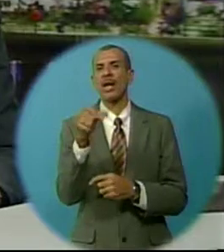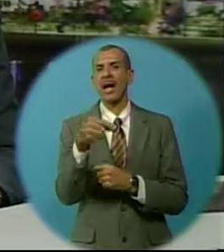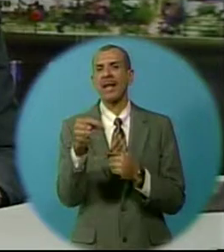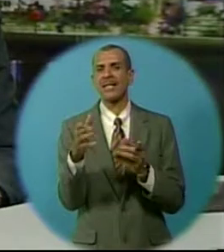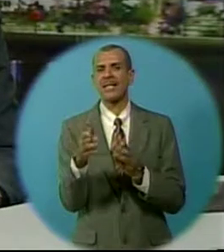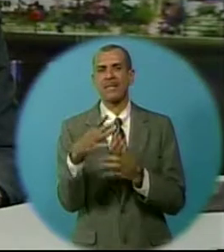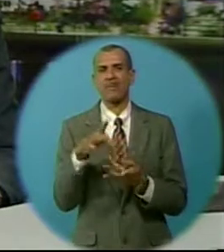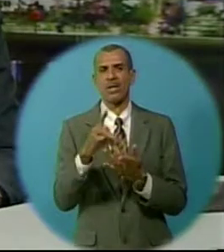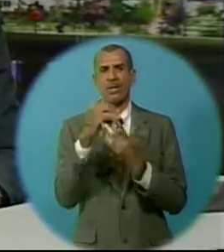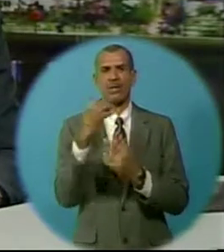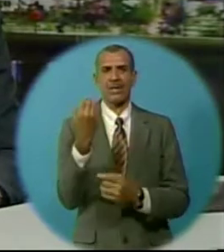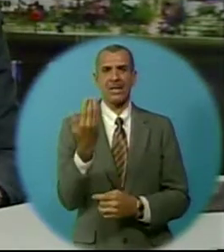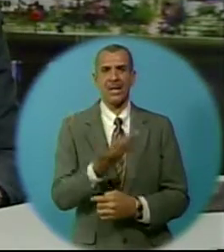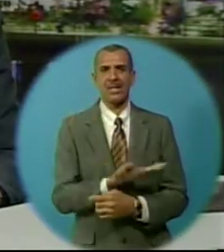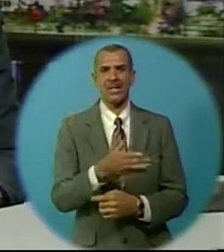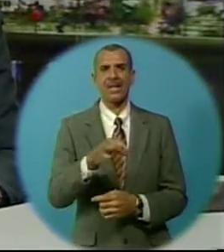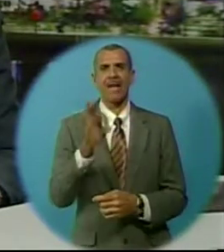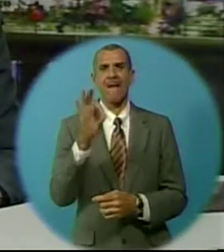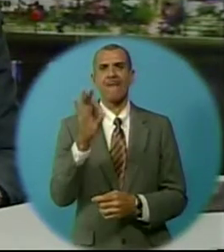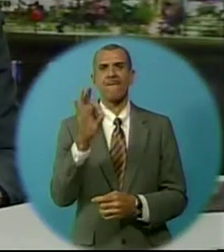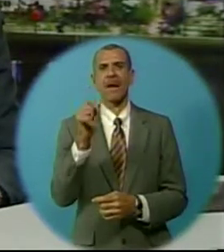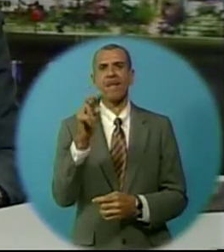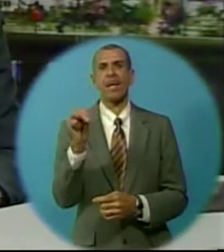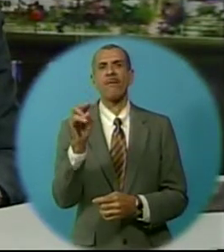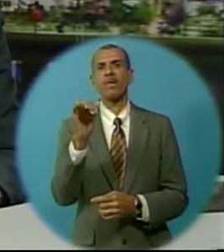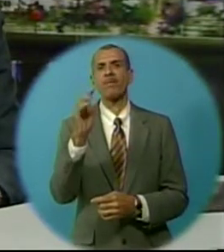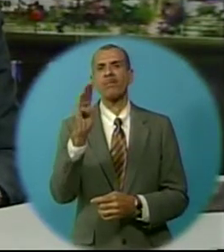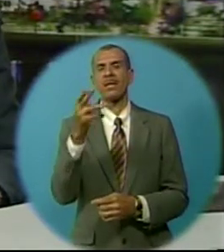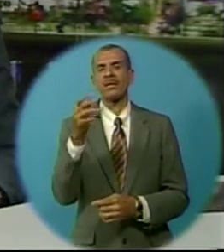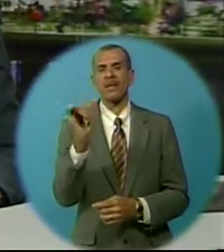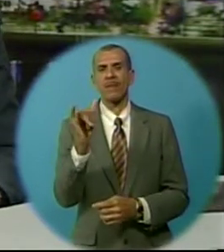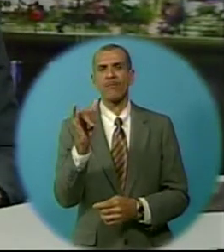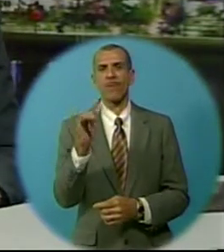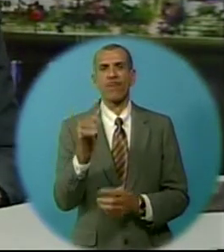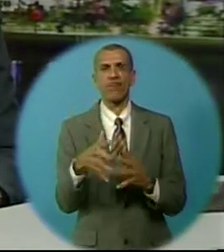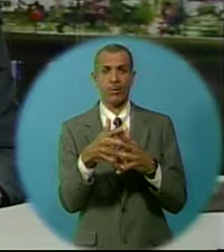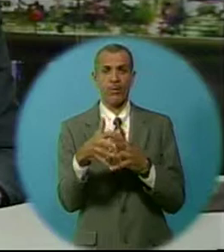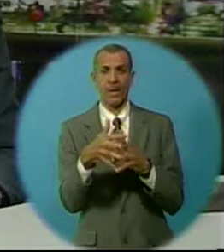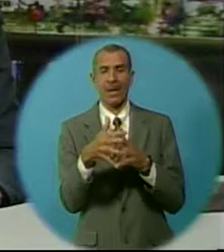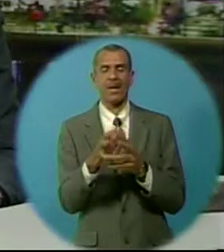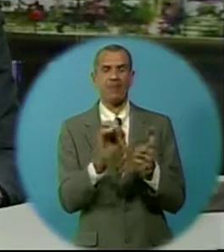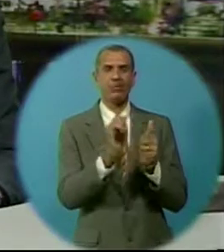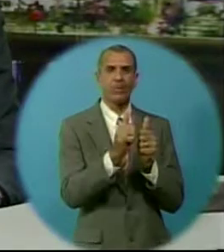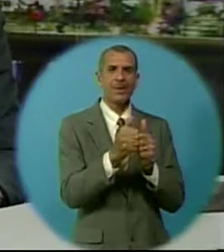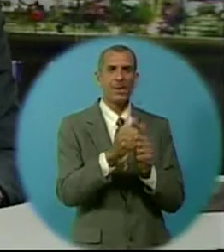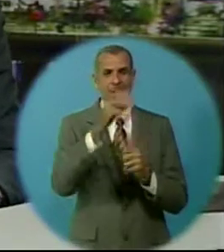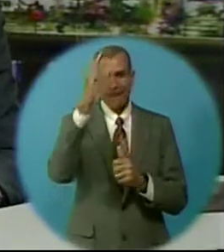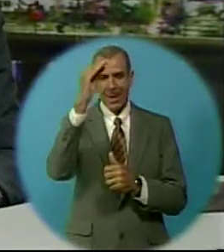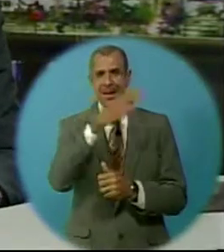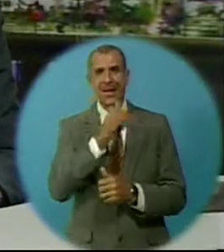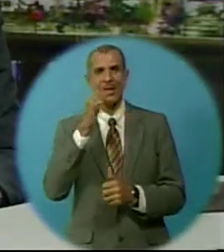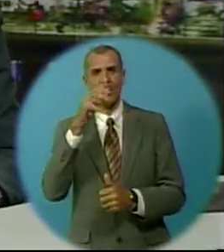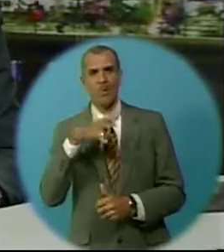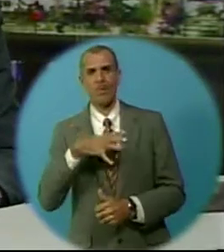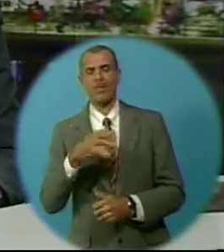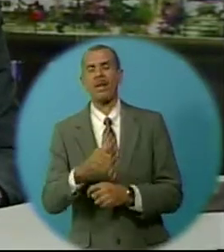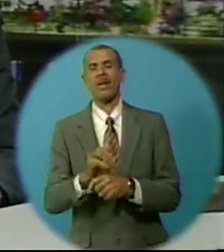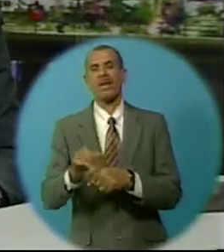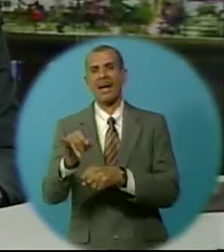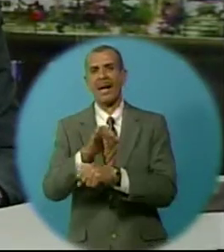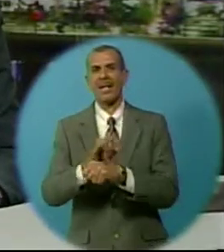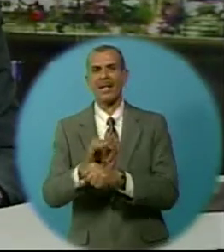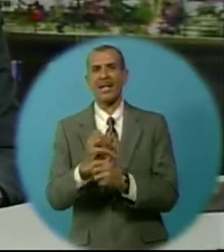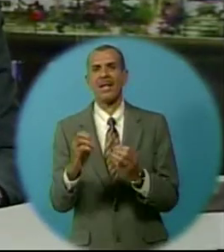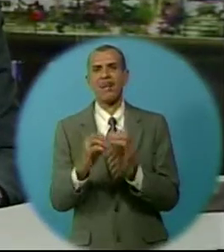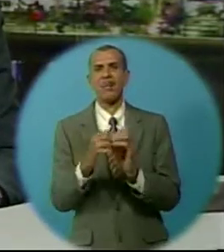invited guests, the Sobey family from Long Island, USA, battled the top males and females on the island. World number 11